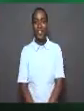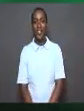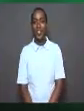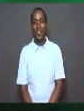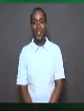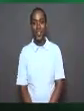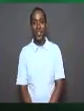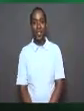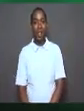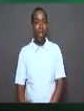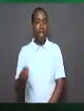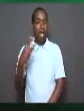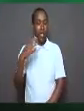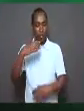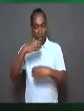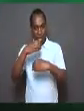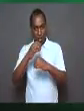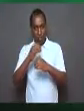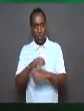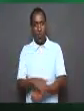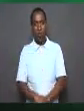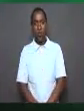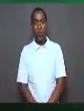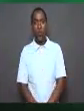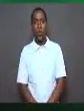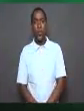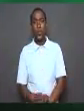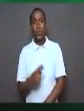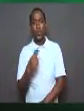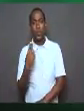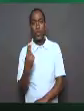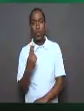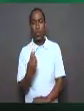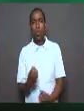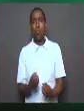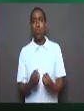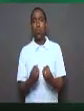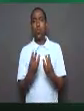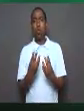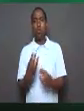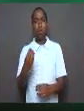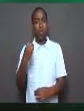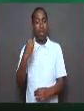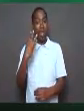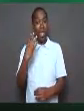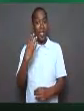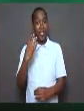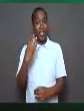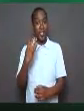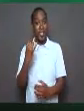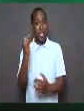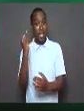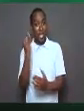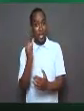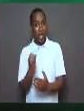The light microscope does use a beam of light to form an